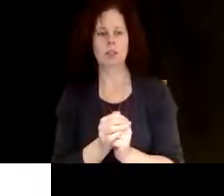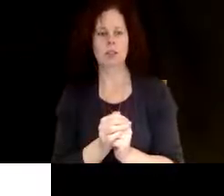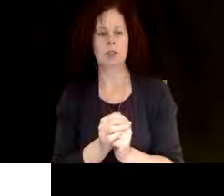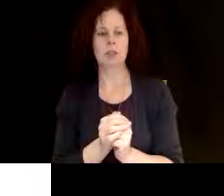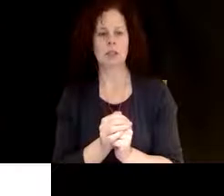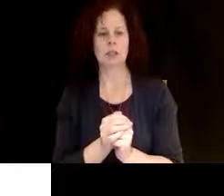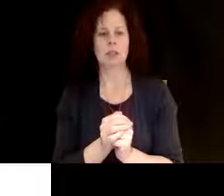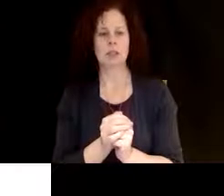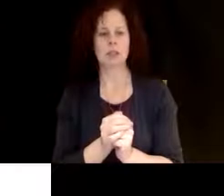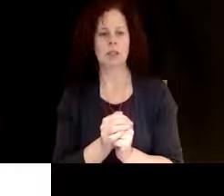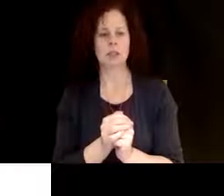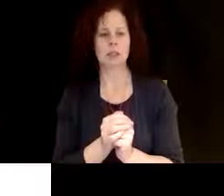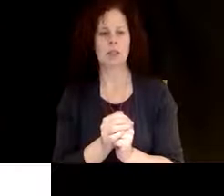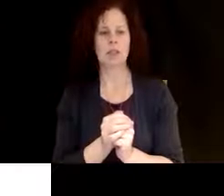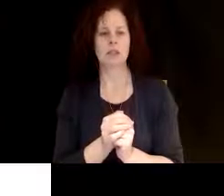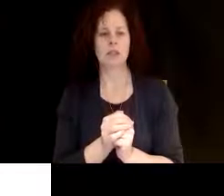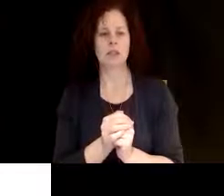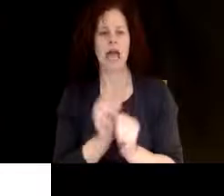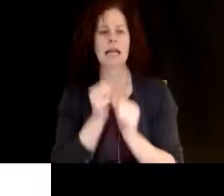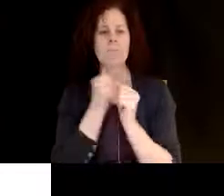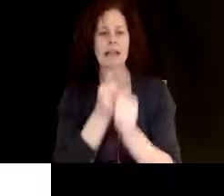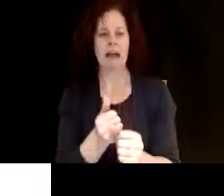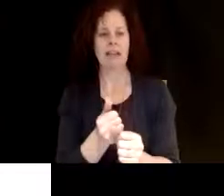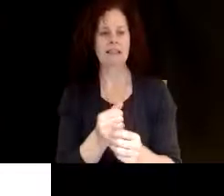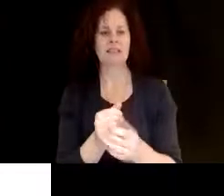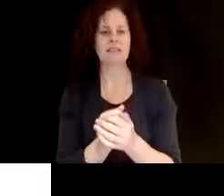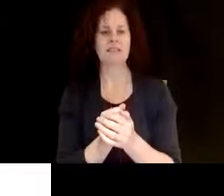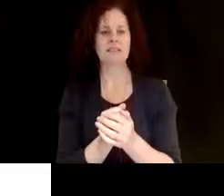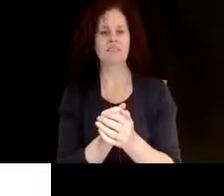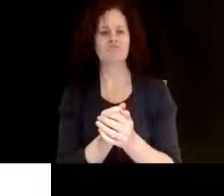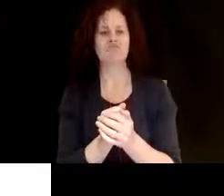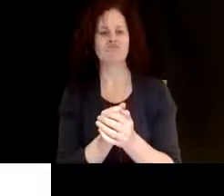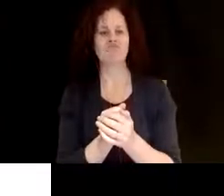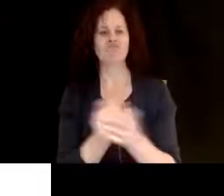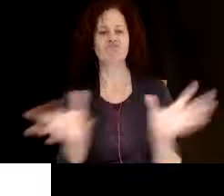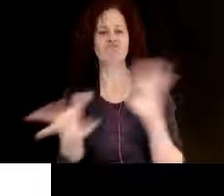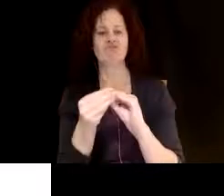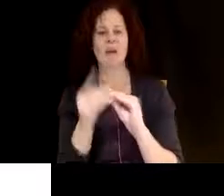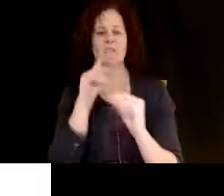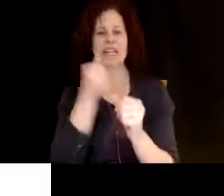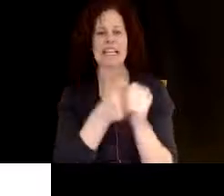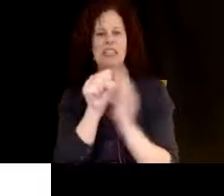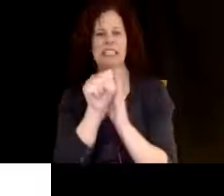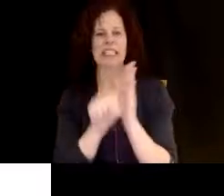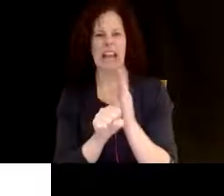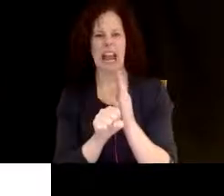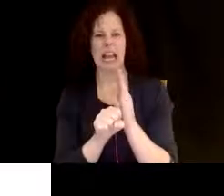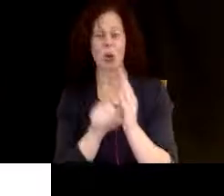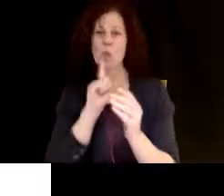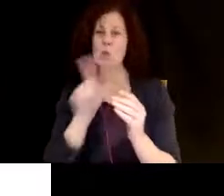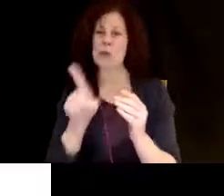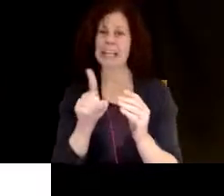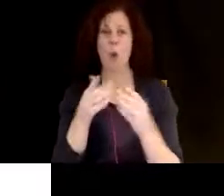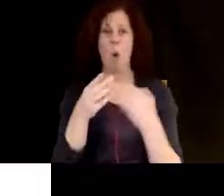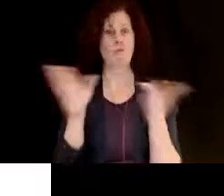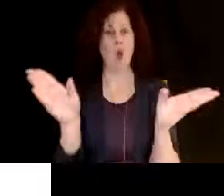an overall compliance rate for the region and each state. Overall, only 5% of municipalities in New England were meeting